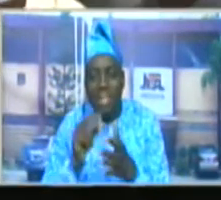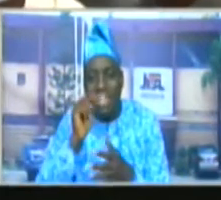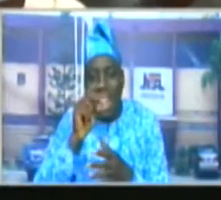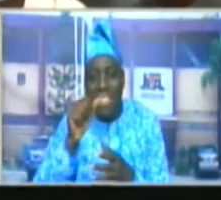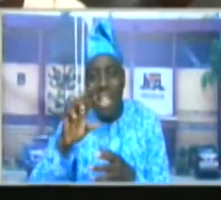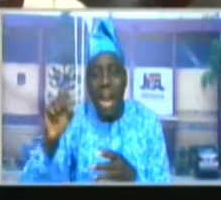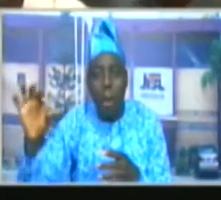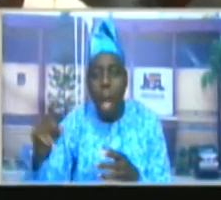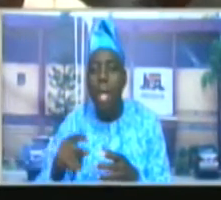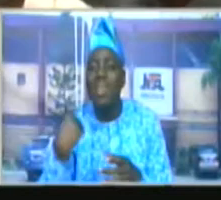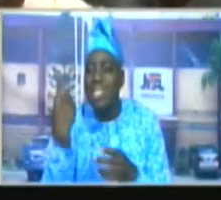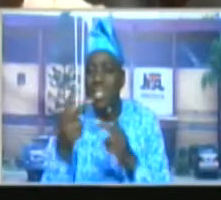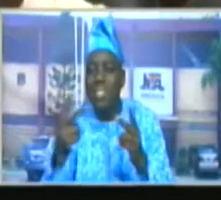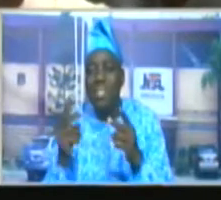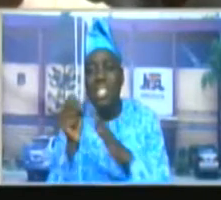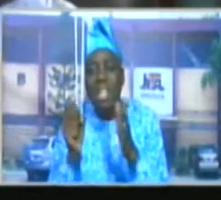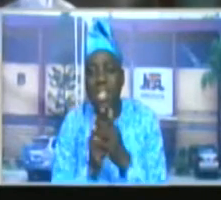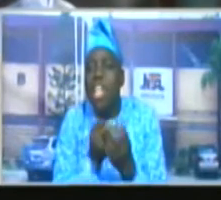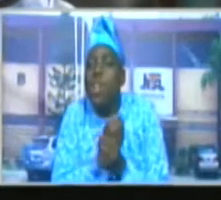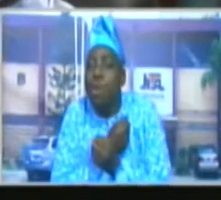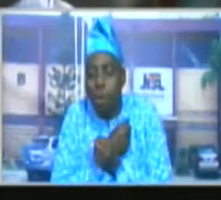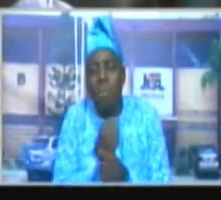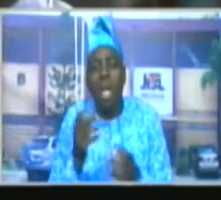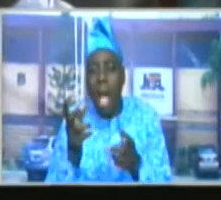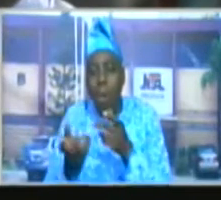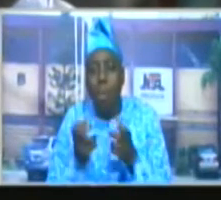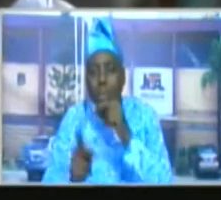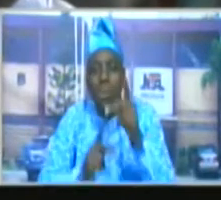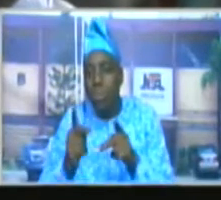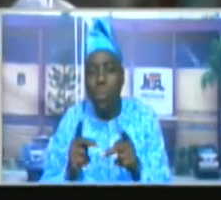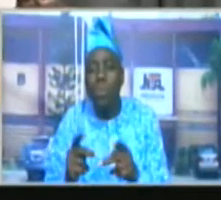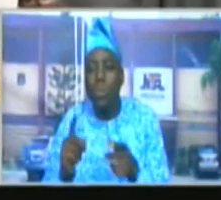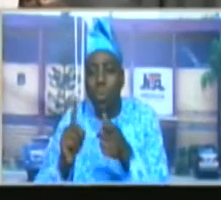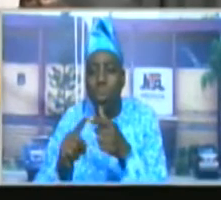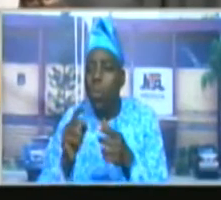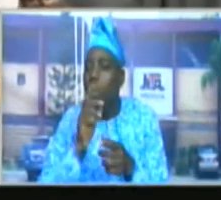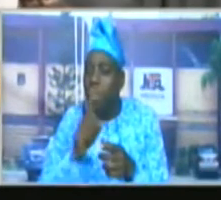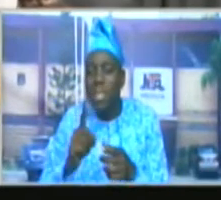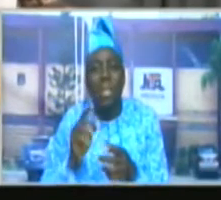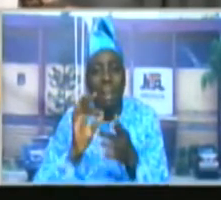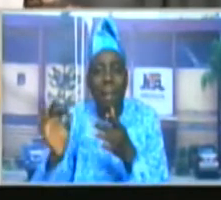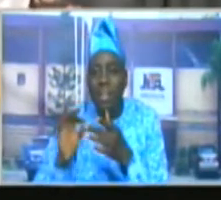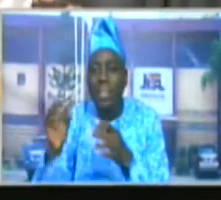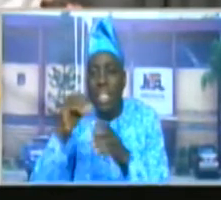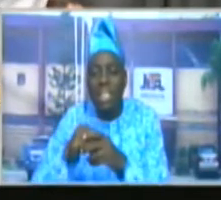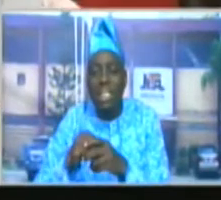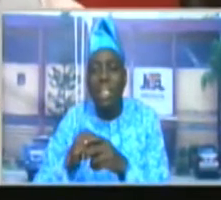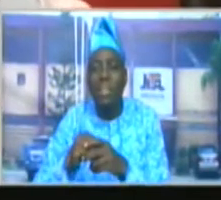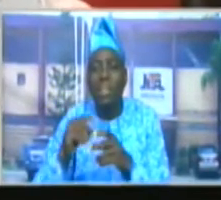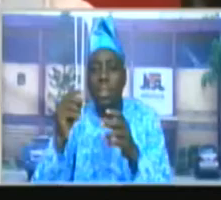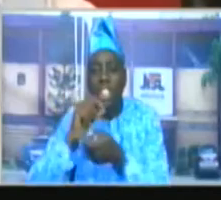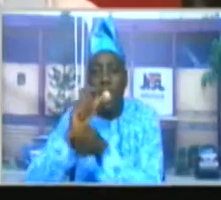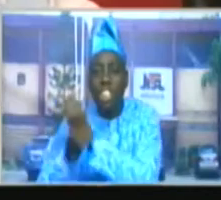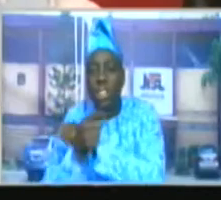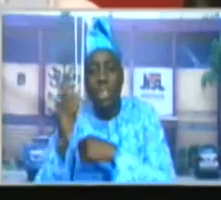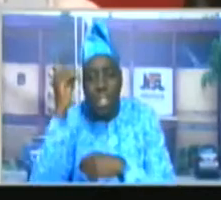his heart, expressed the conviction that the people will always stand to be counted in the onerous task of entrenching democracy